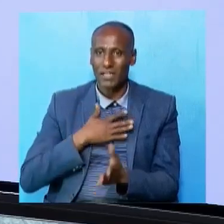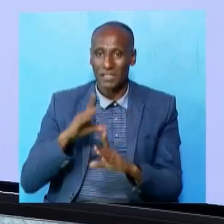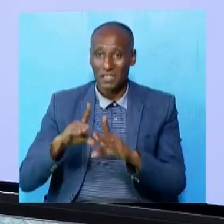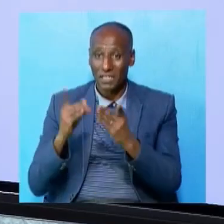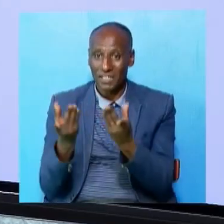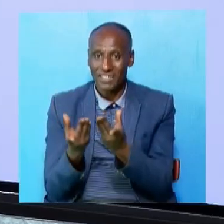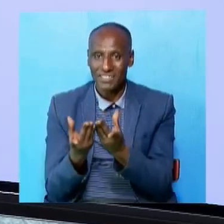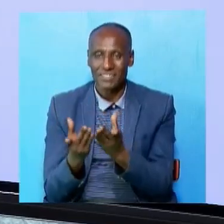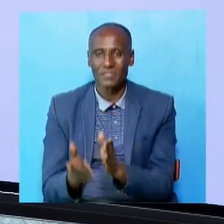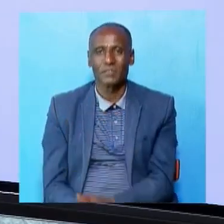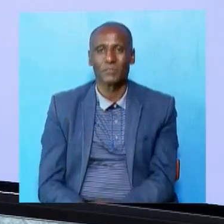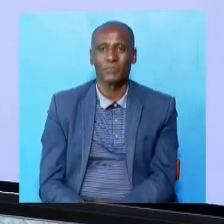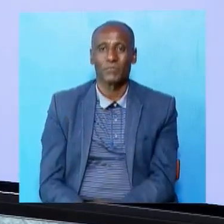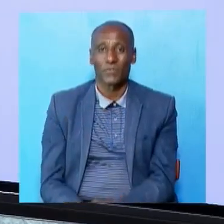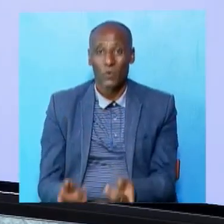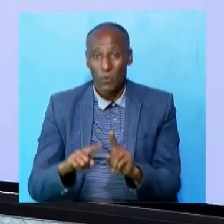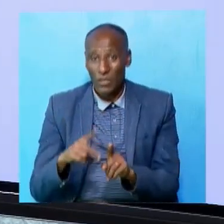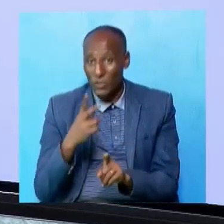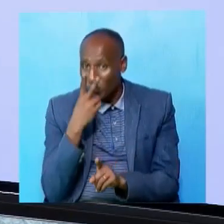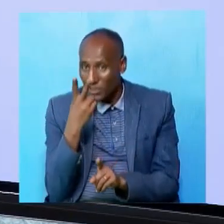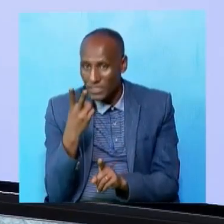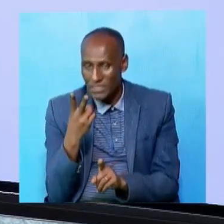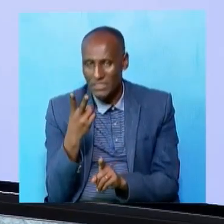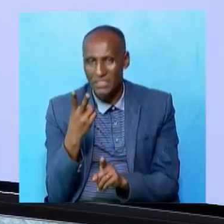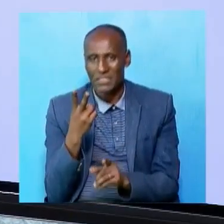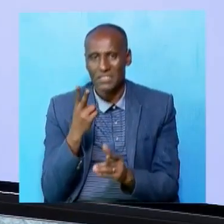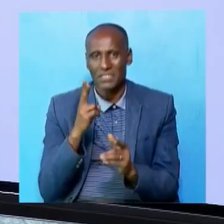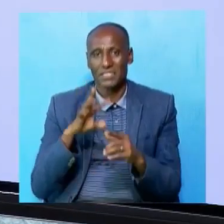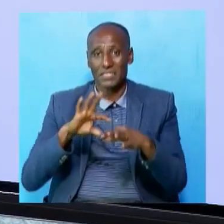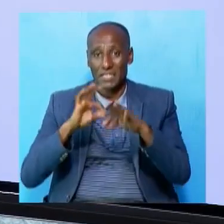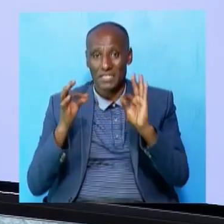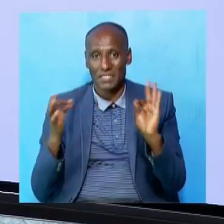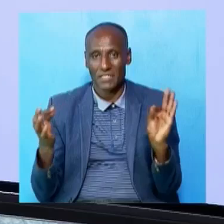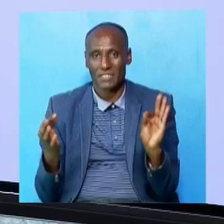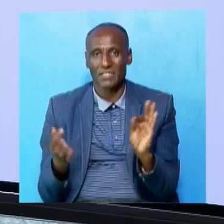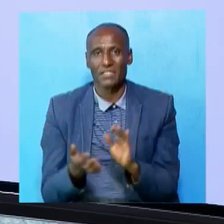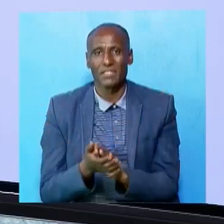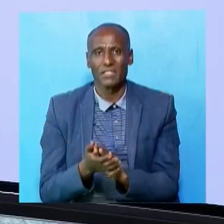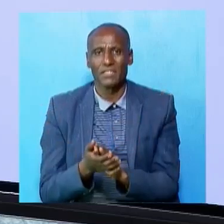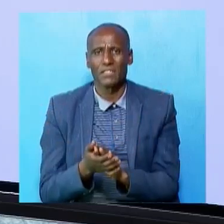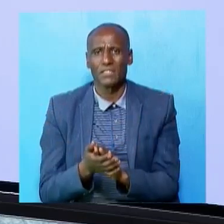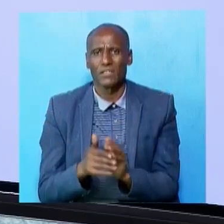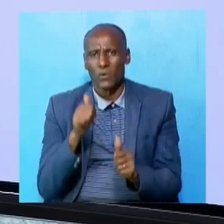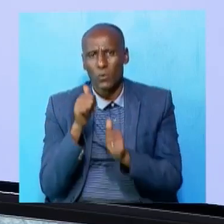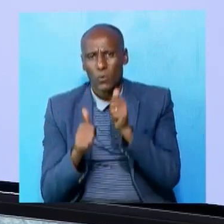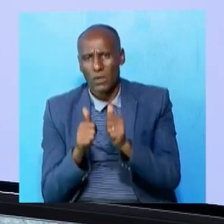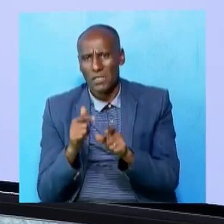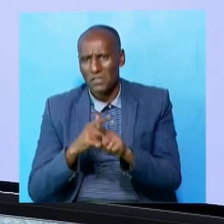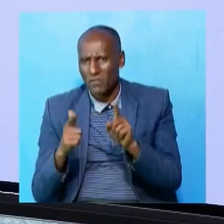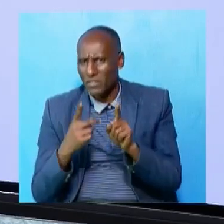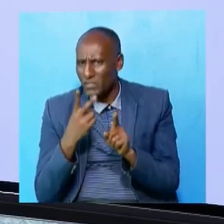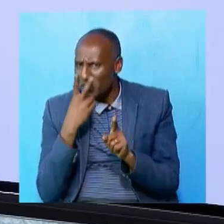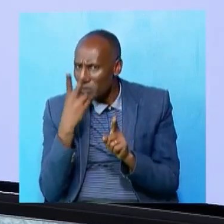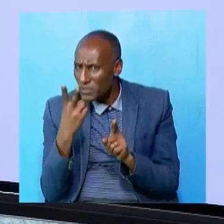my class. When you see such kind of sentences, what different thing have you noticed?